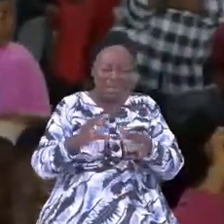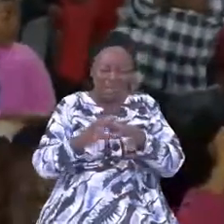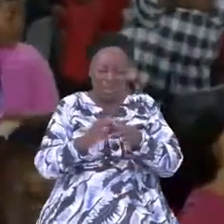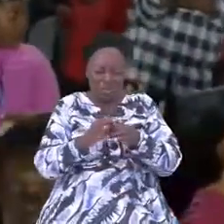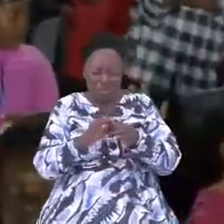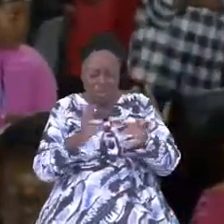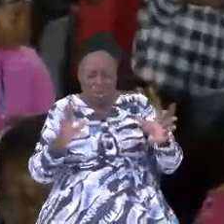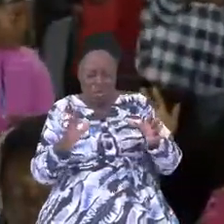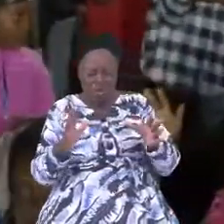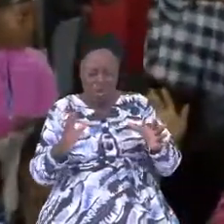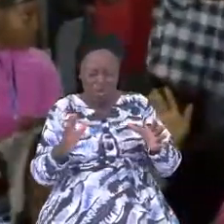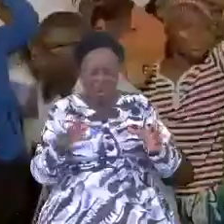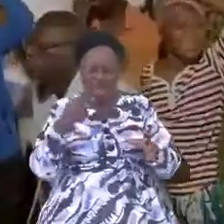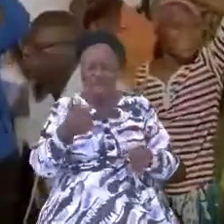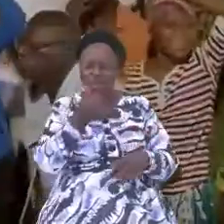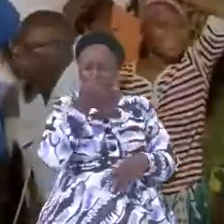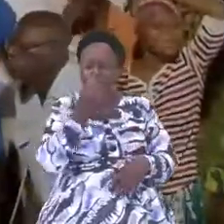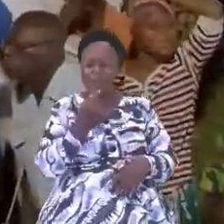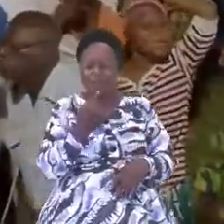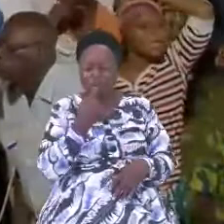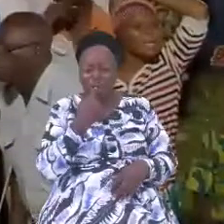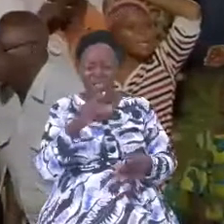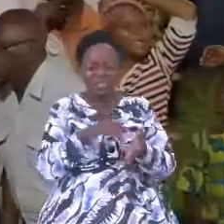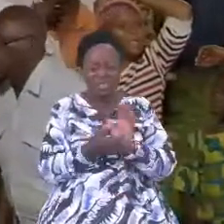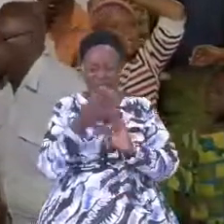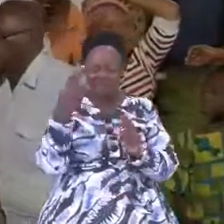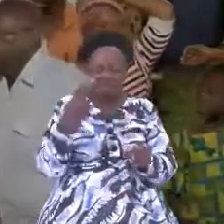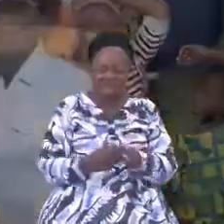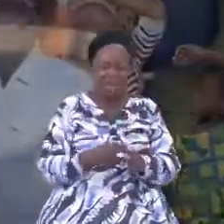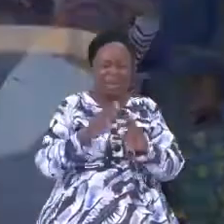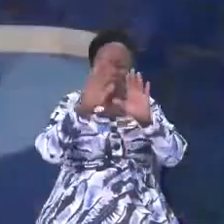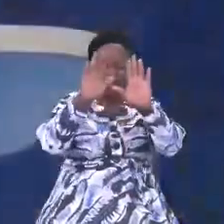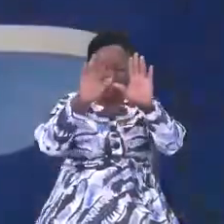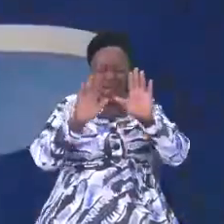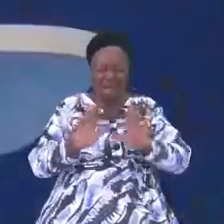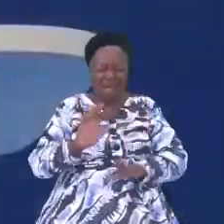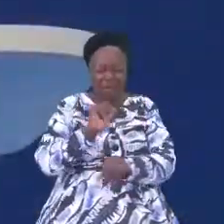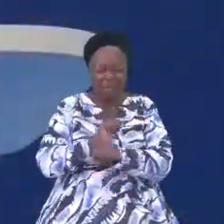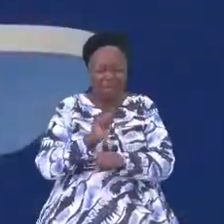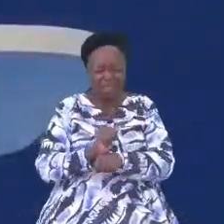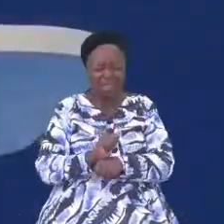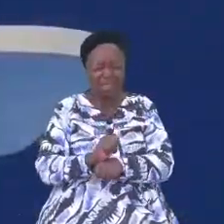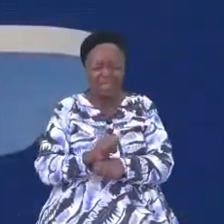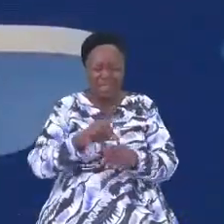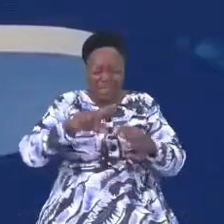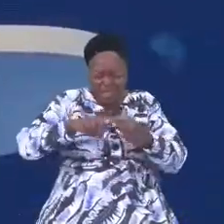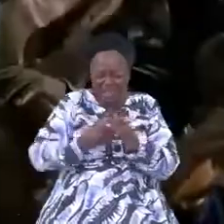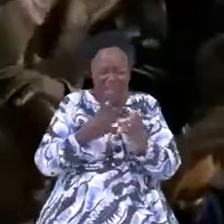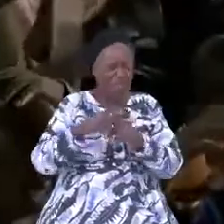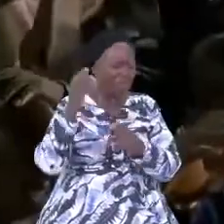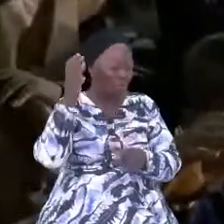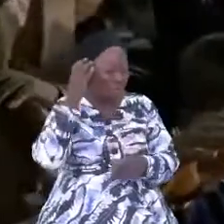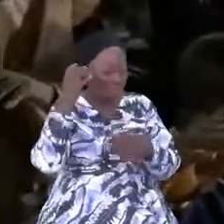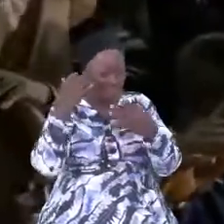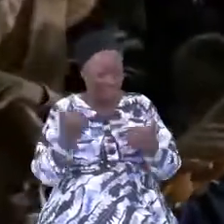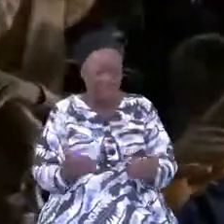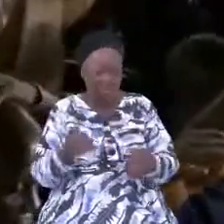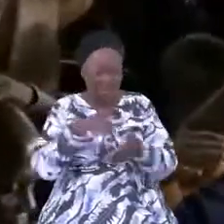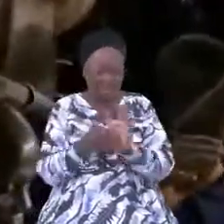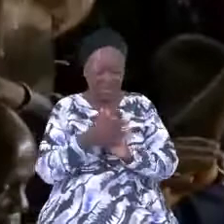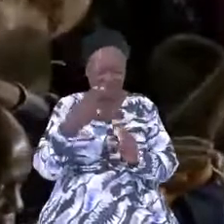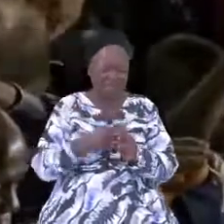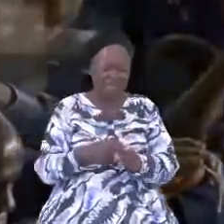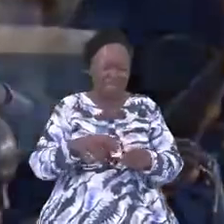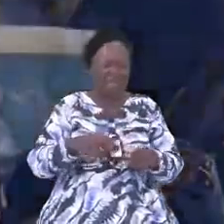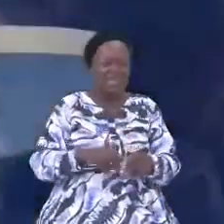Loose your dumb tongues. Amen. Miraculously begin to hear. Amen.